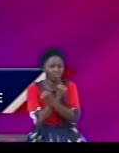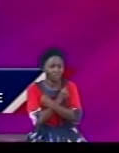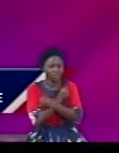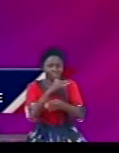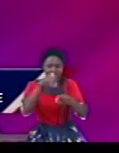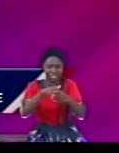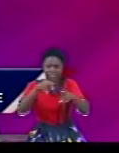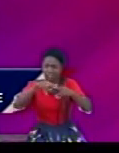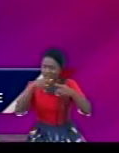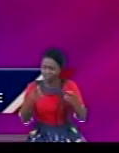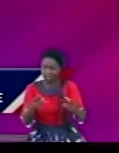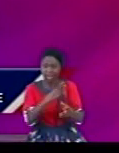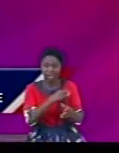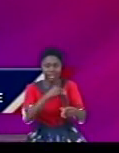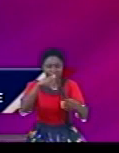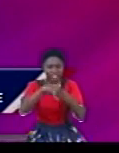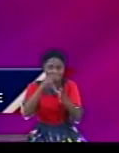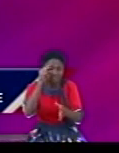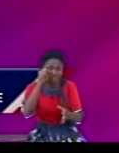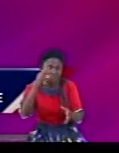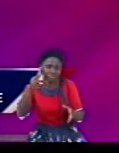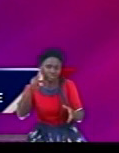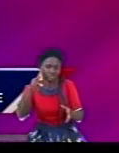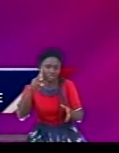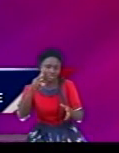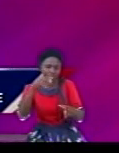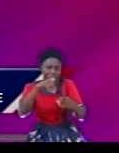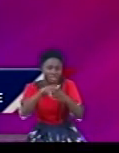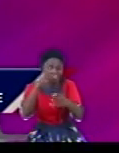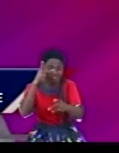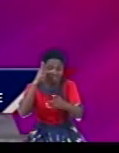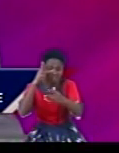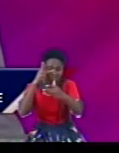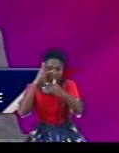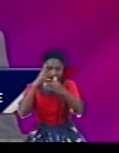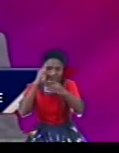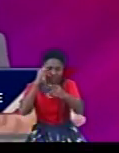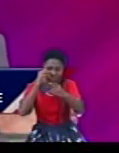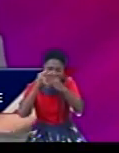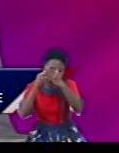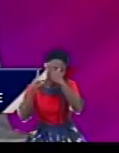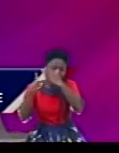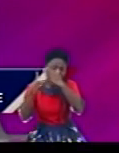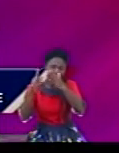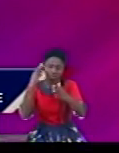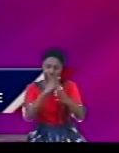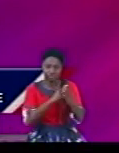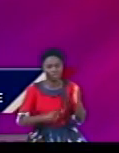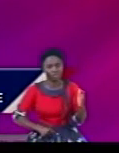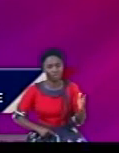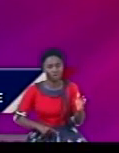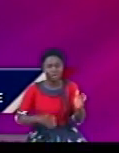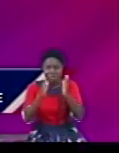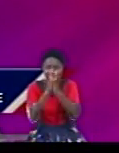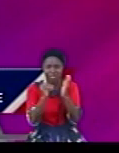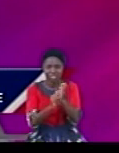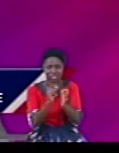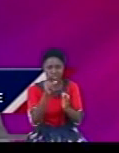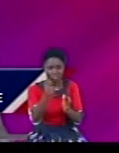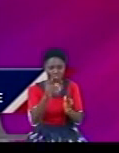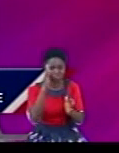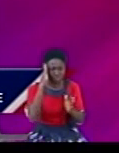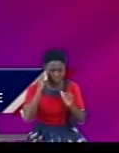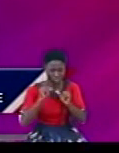revelation, and in the vision of the Lord. Pray that you will travail until followers